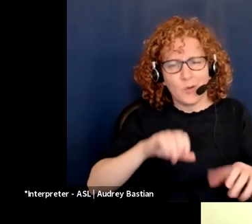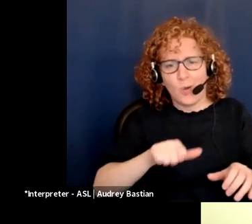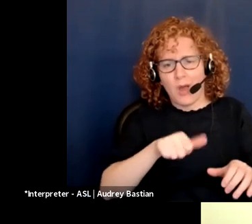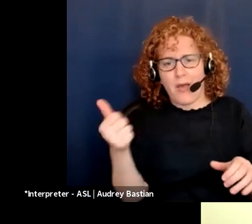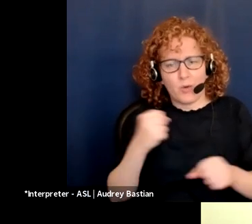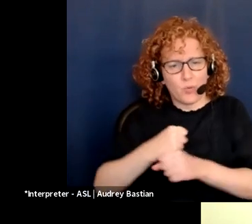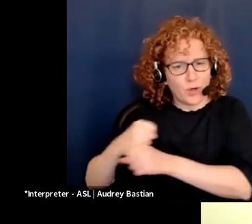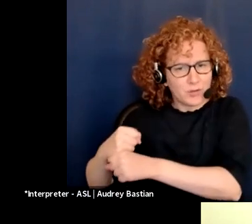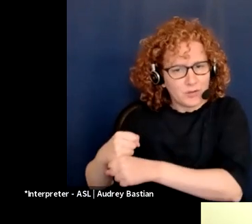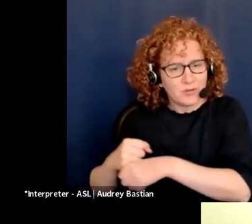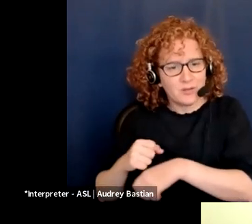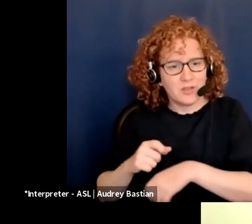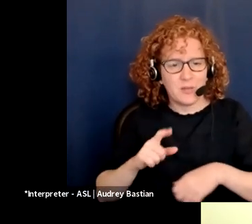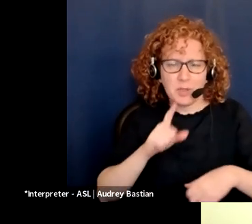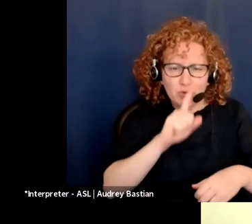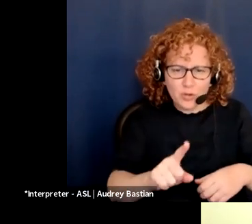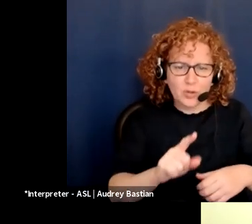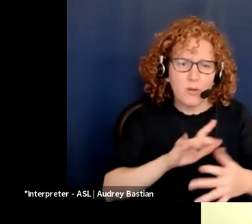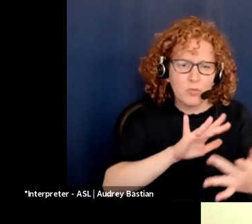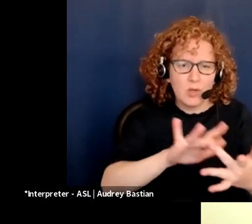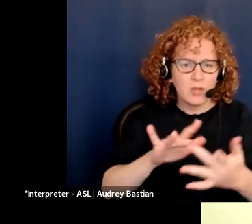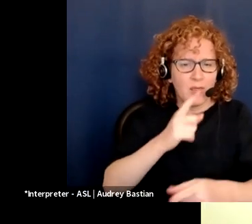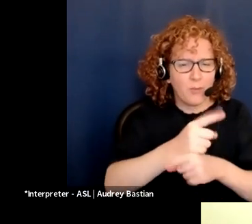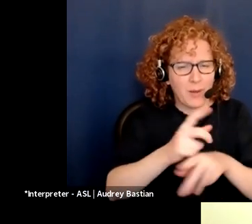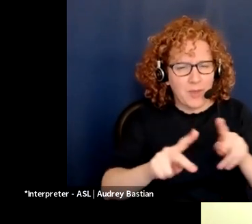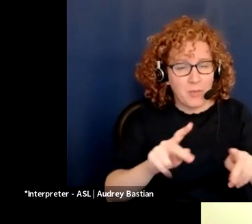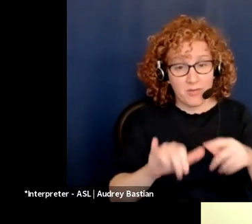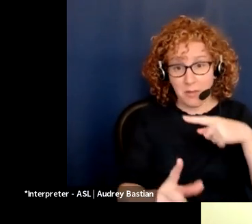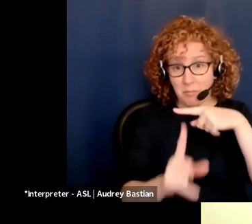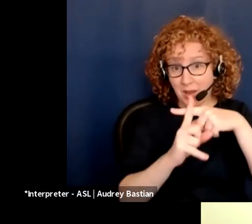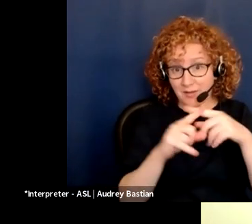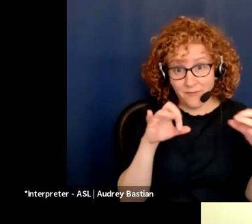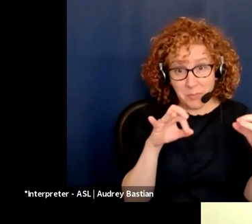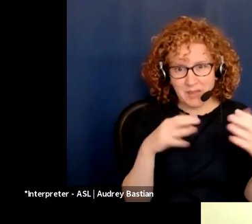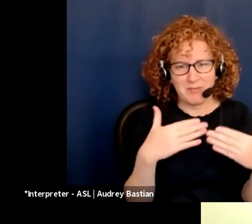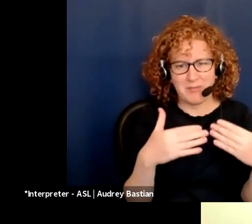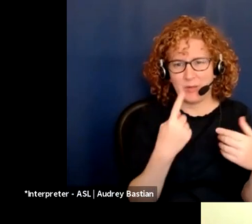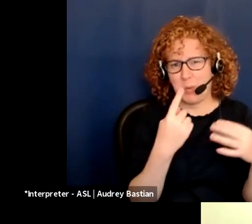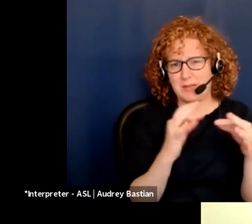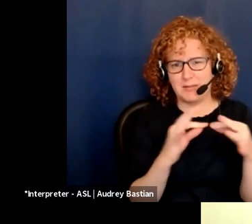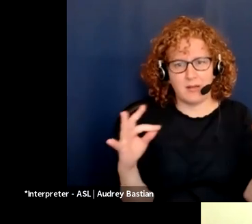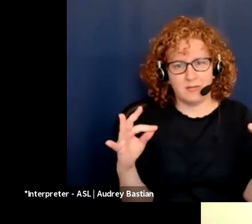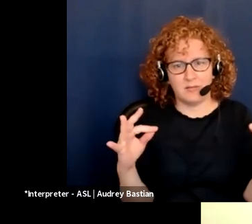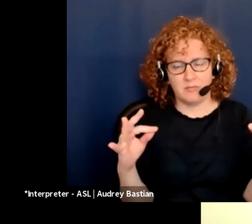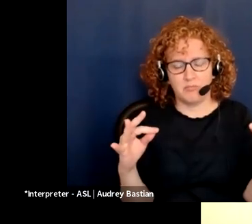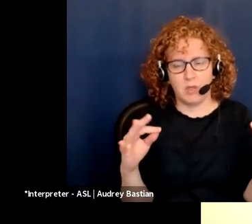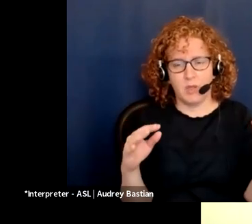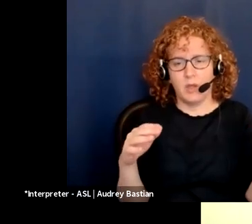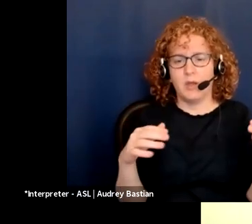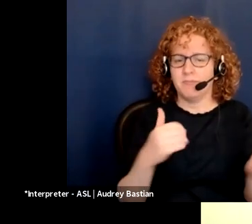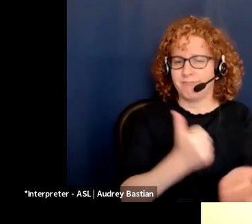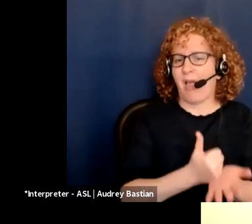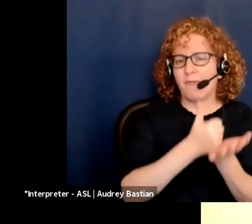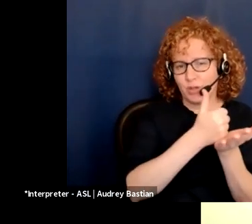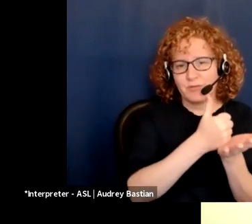work and make sure that I'm reaching the right people. Like that positive feedback, even if it's just a sentence, is really helpful.